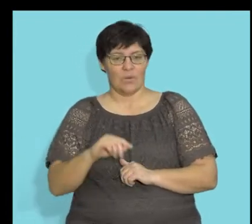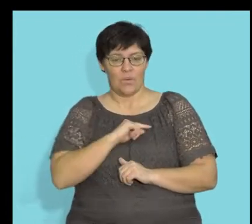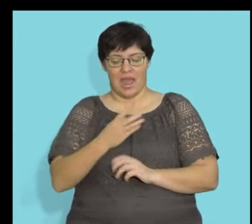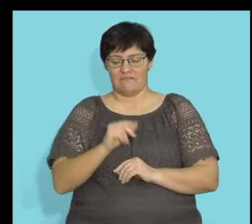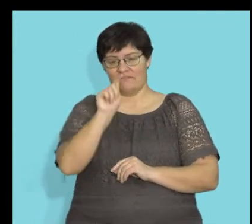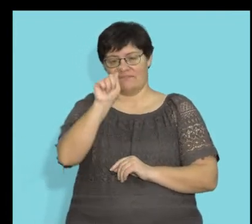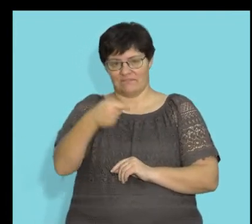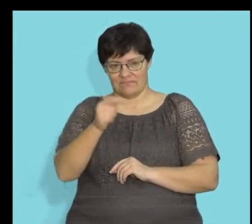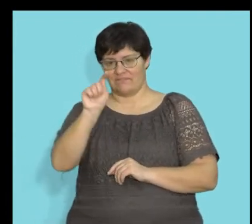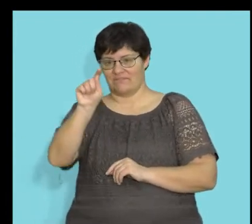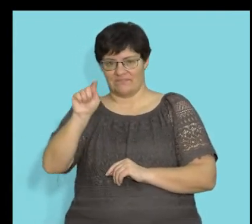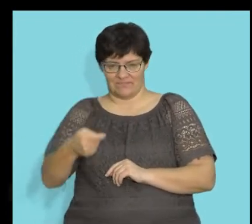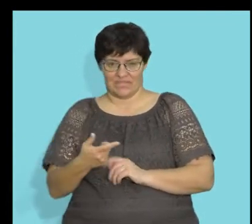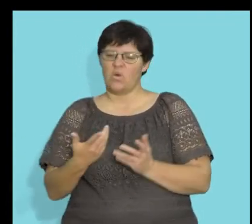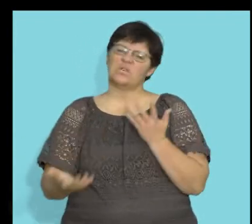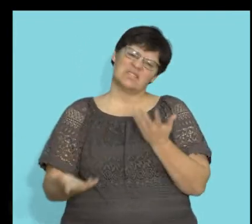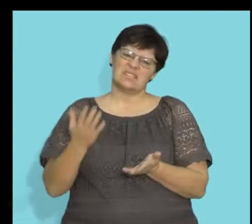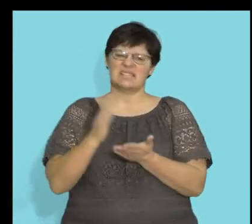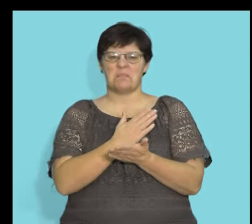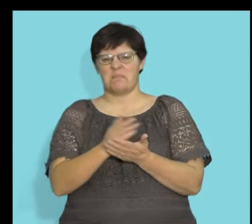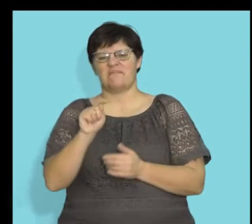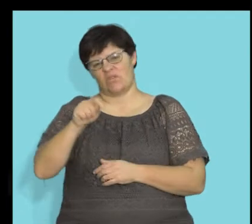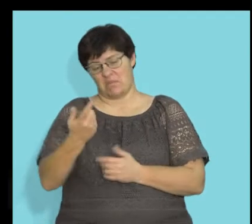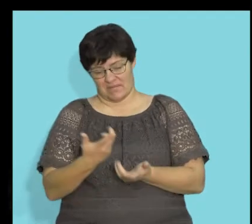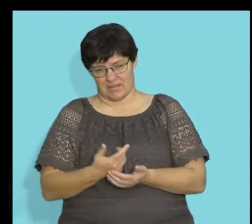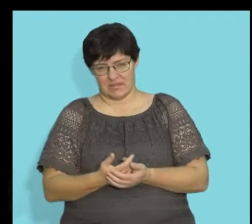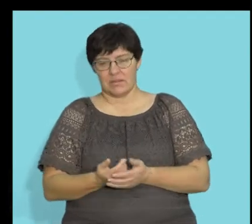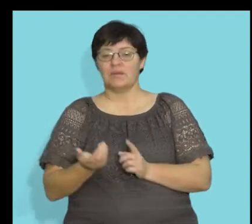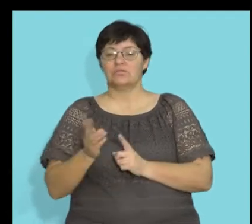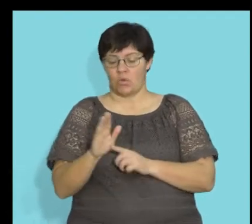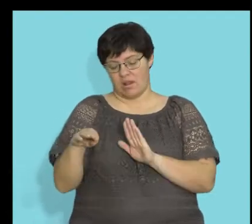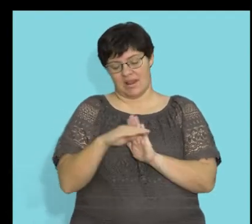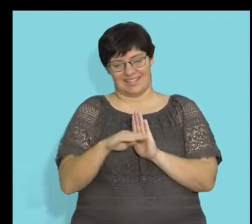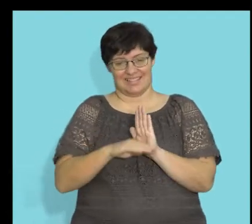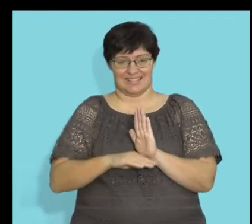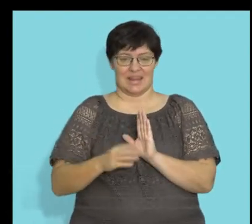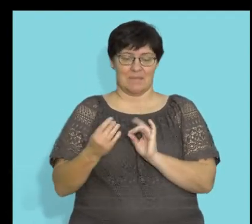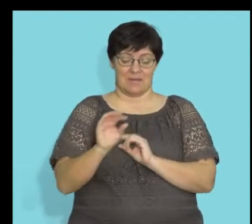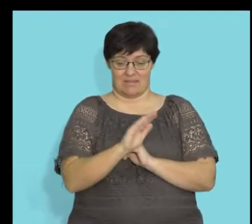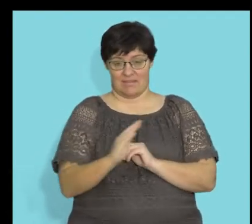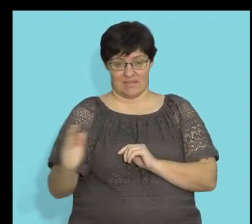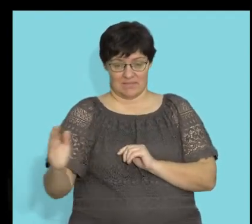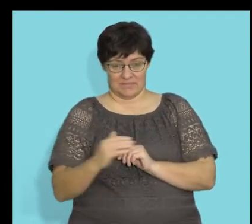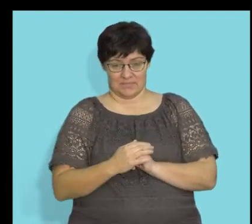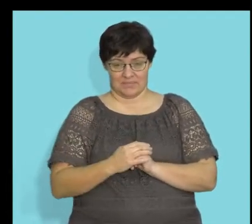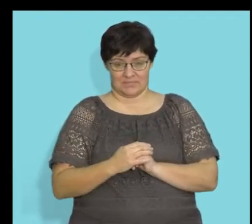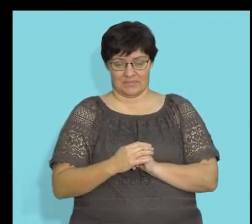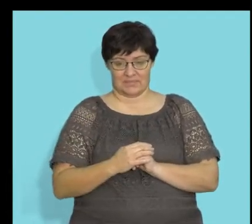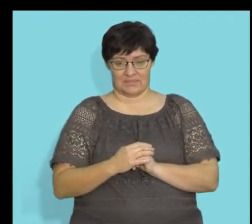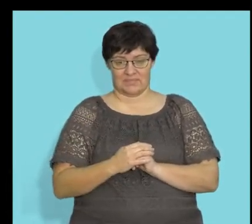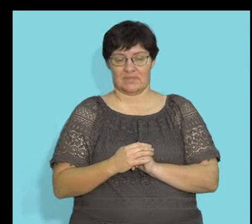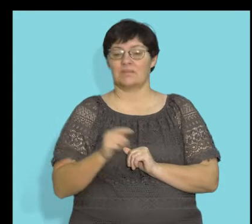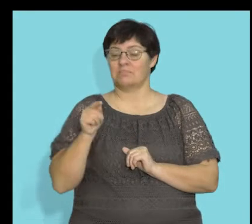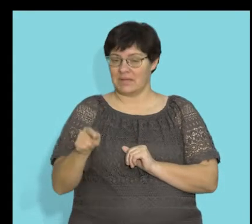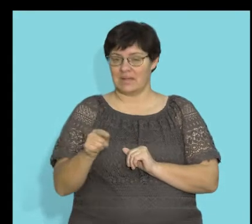sequence? I've got semicolons. Please remember that sometimes you have commas. It's indicating that it is a list of terms. A list